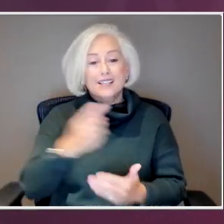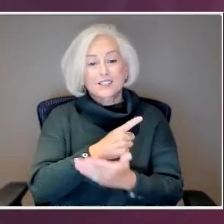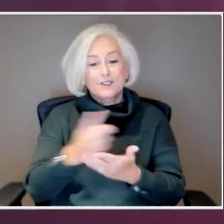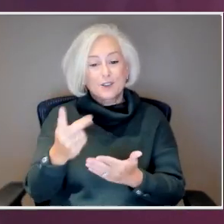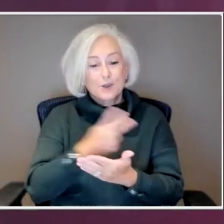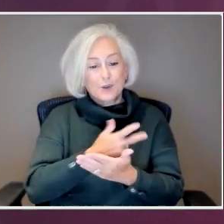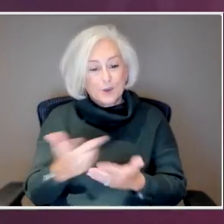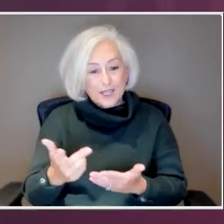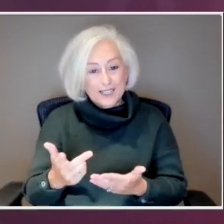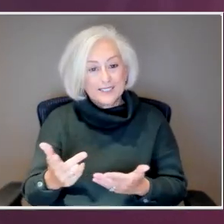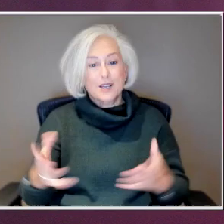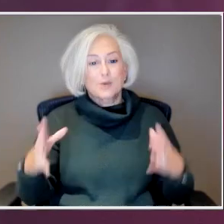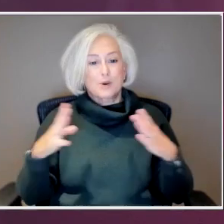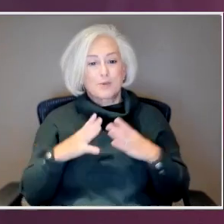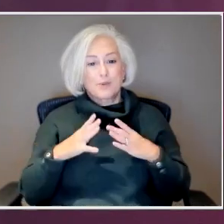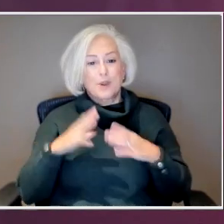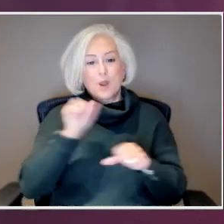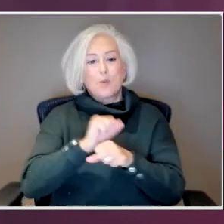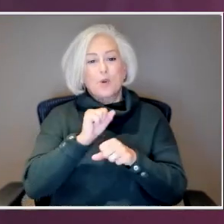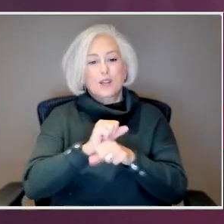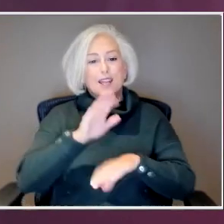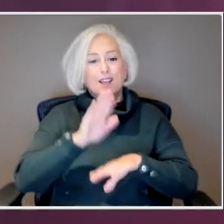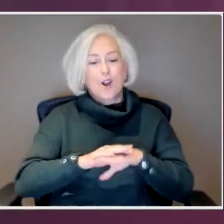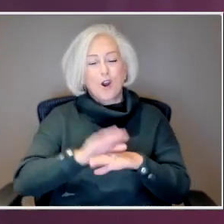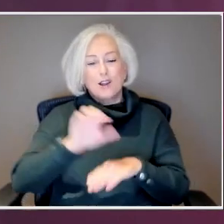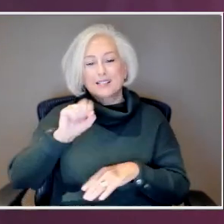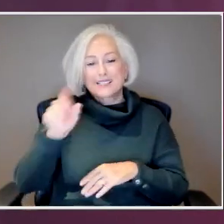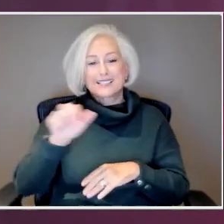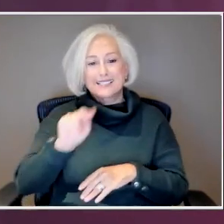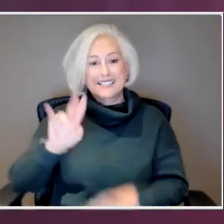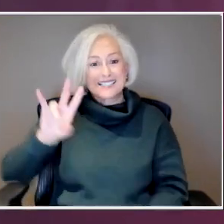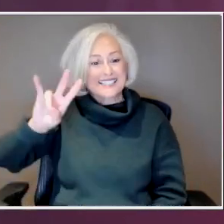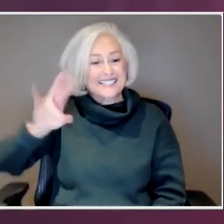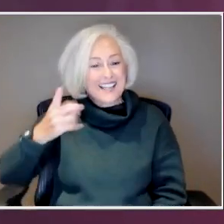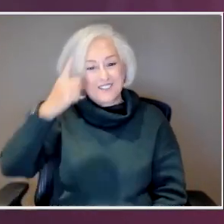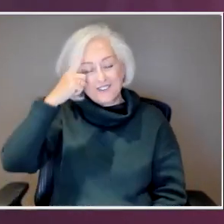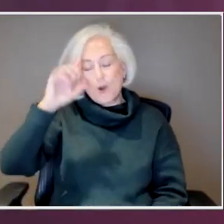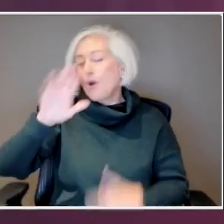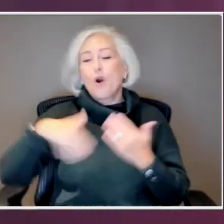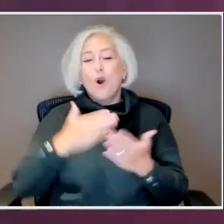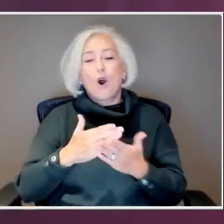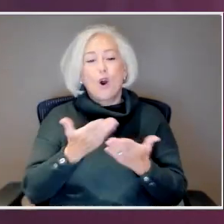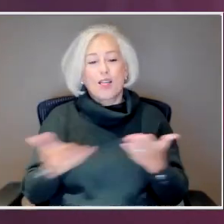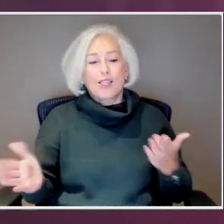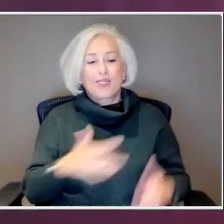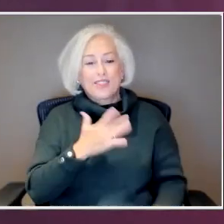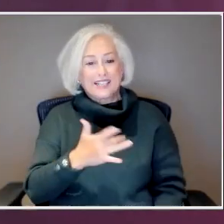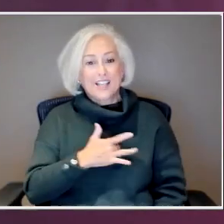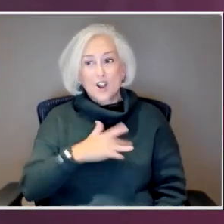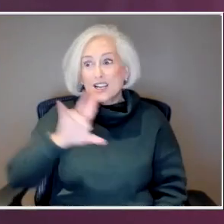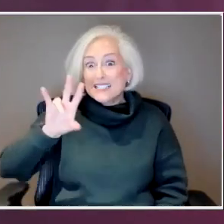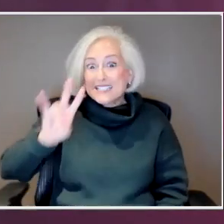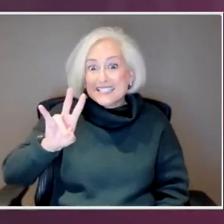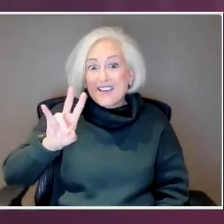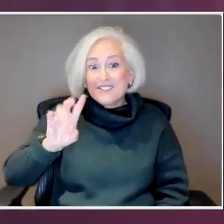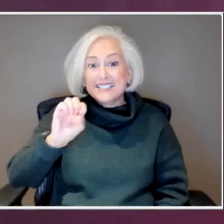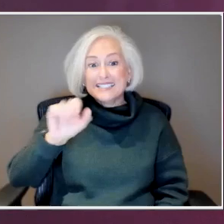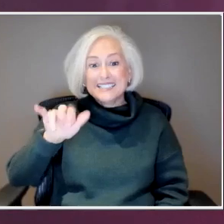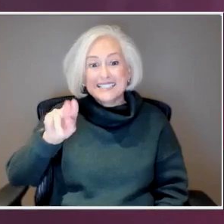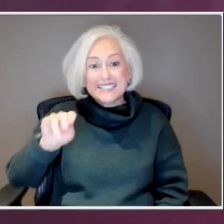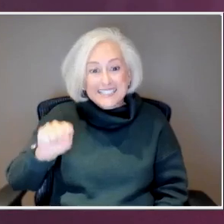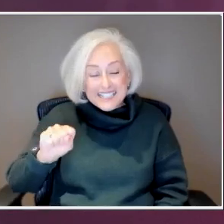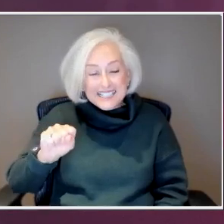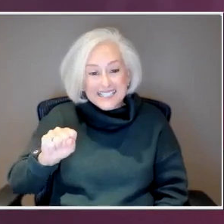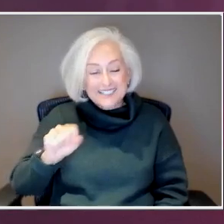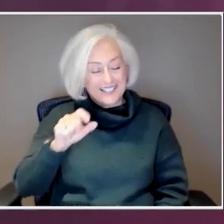working on season 7 of All Things Heart. It's been 7 seasons kickoff coming up in February. So you can still join